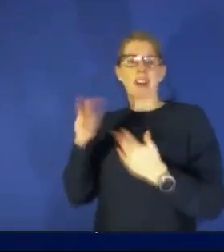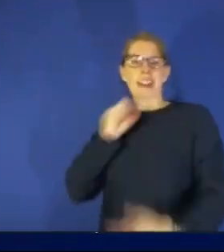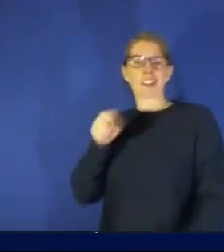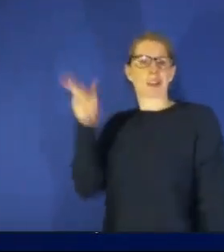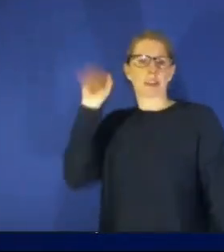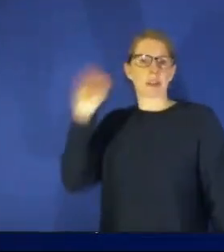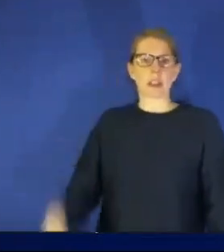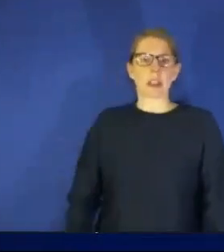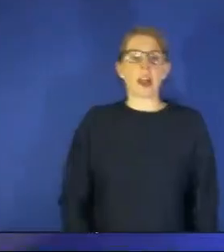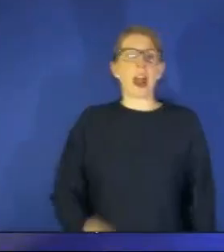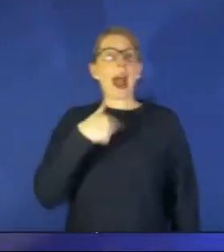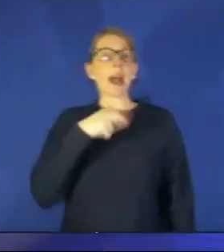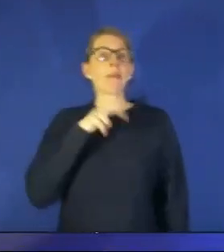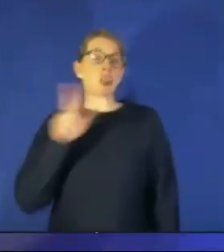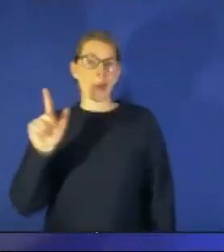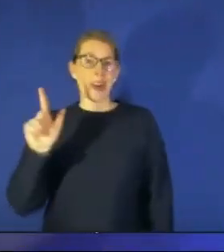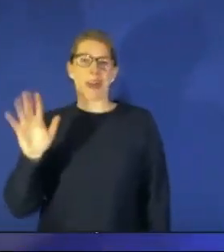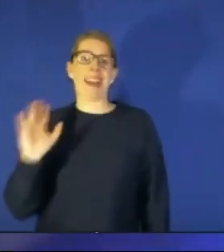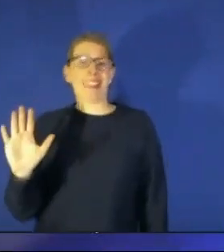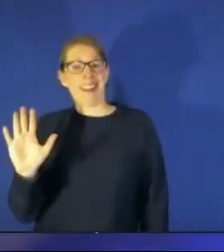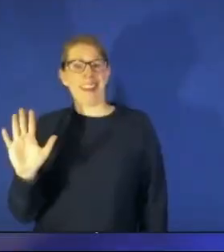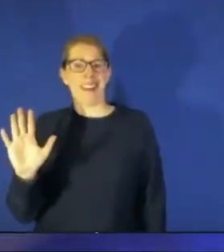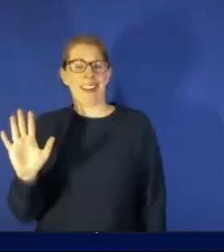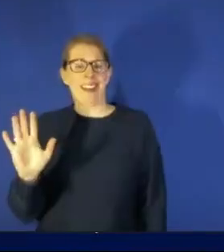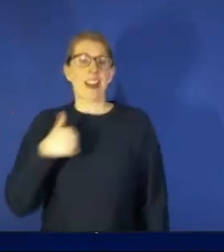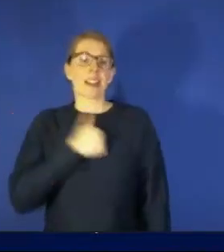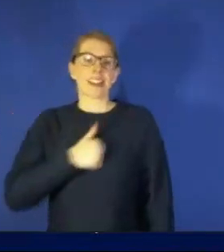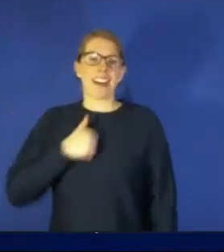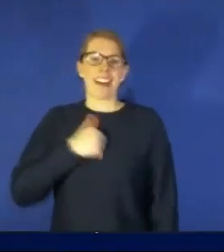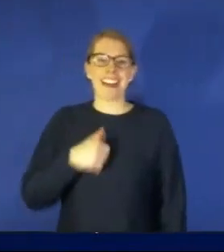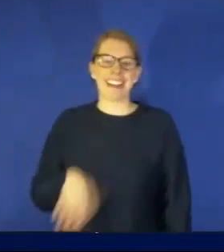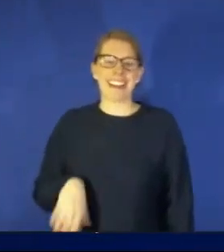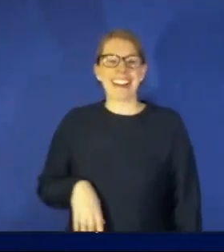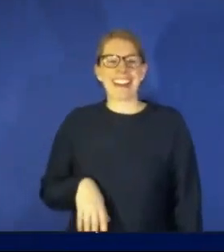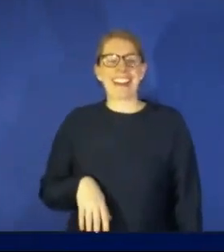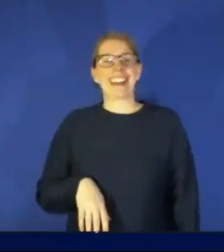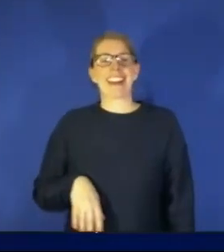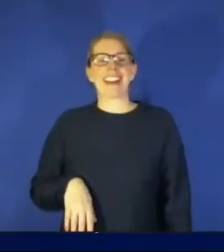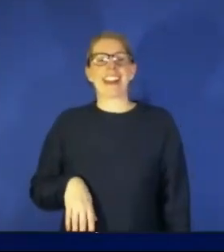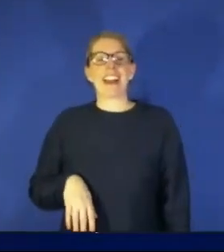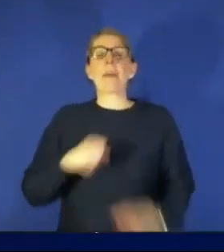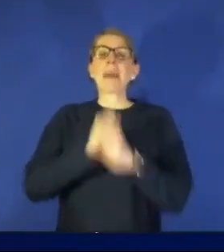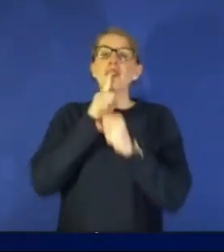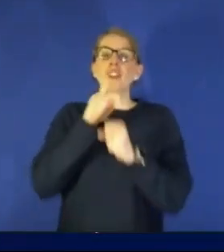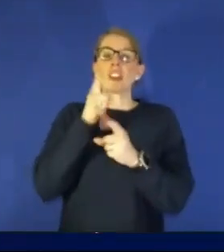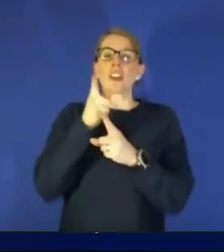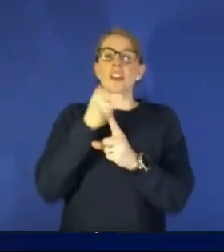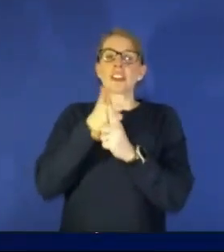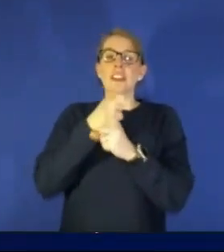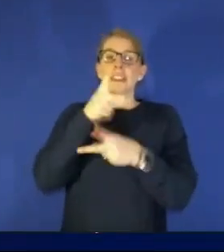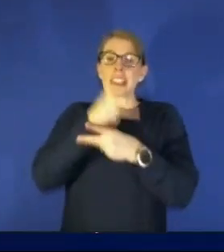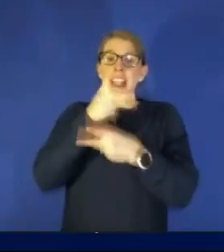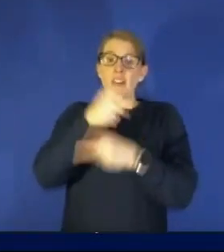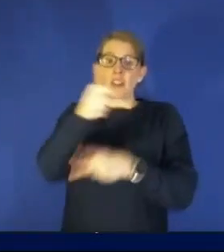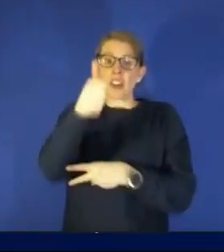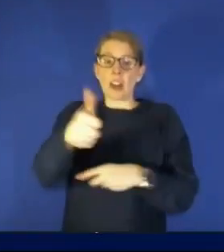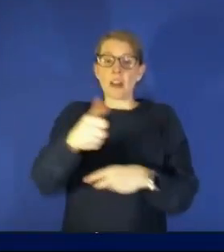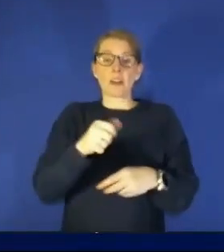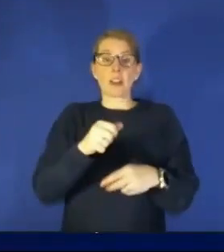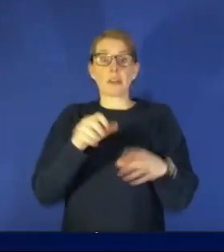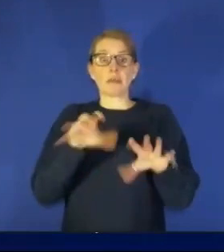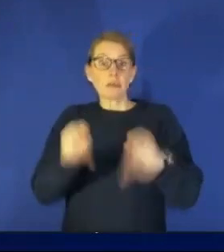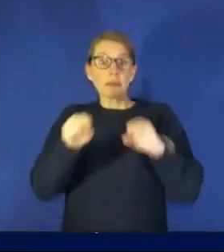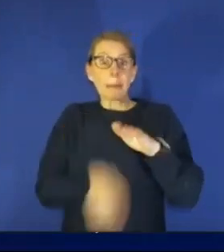I'm 23. Yeah, okay, sorry. is to make sure you take care of yourself by doing the basic things, right? Eat